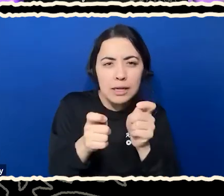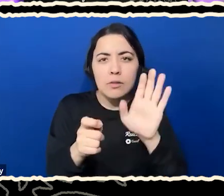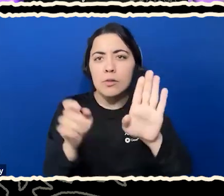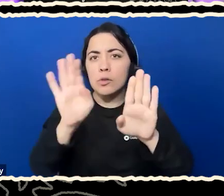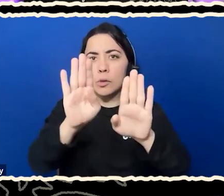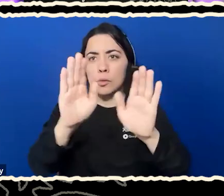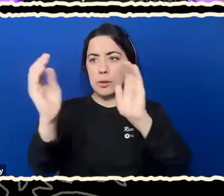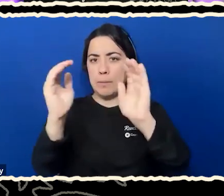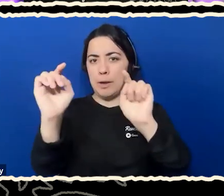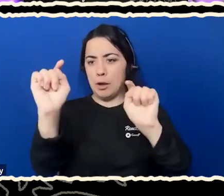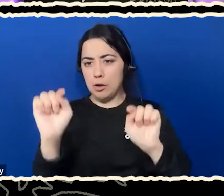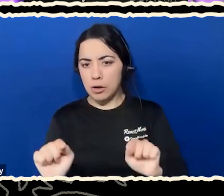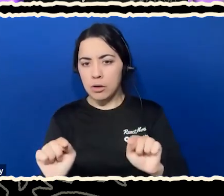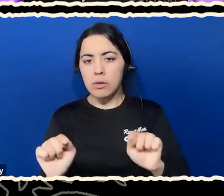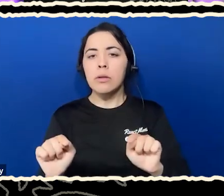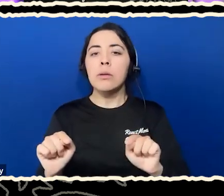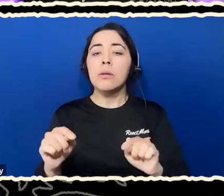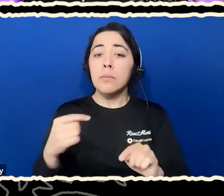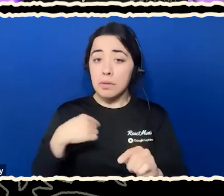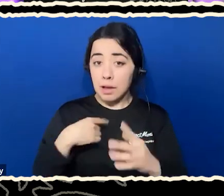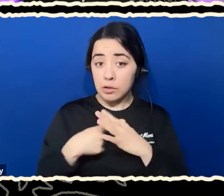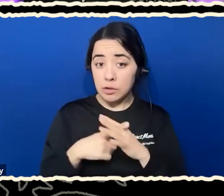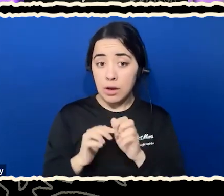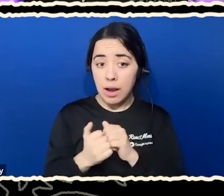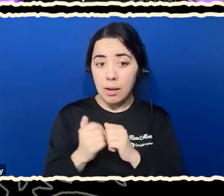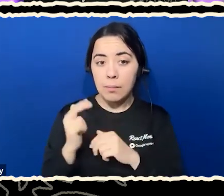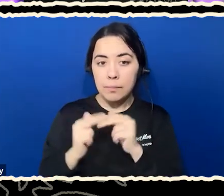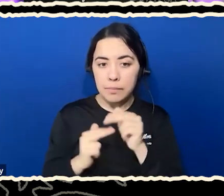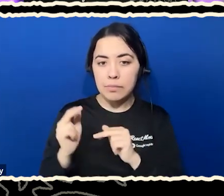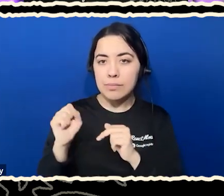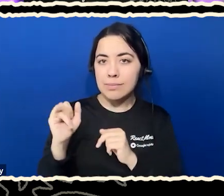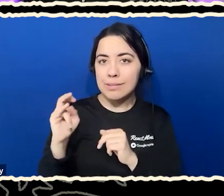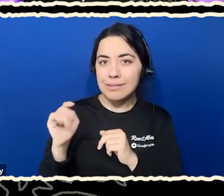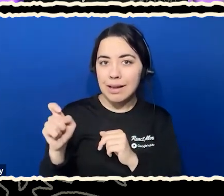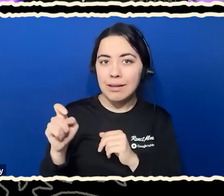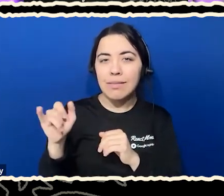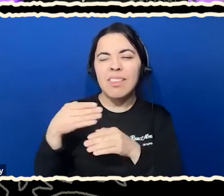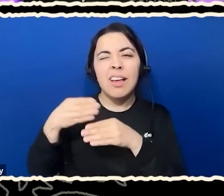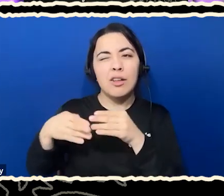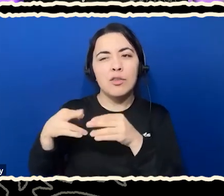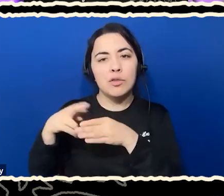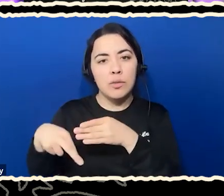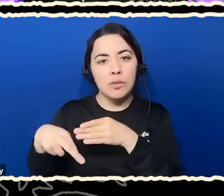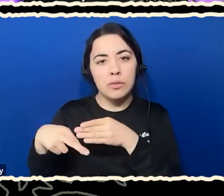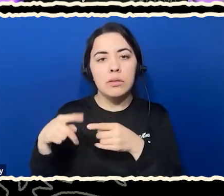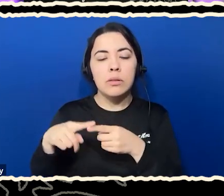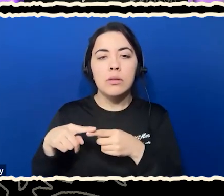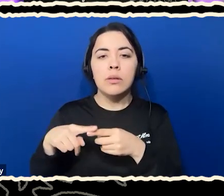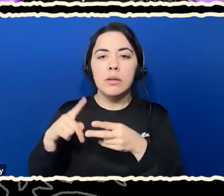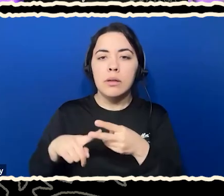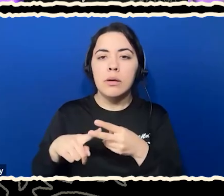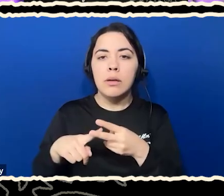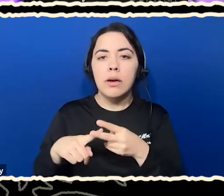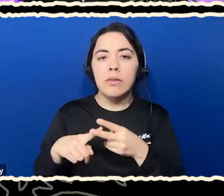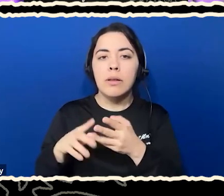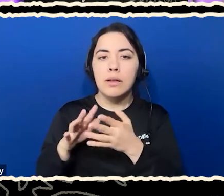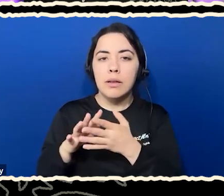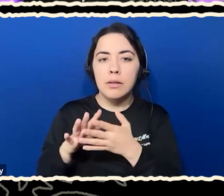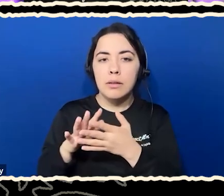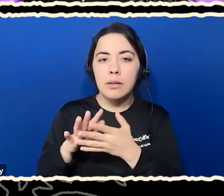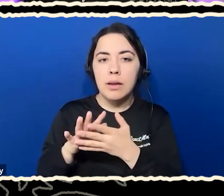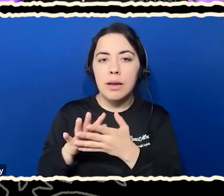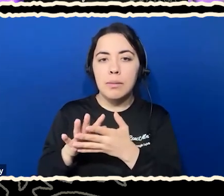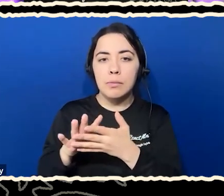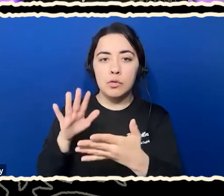train of thought throughout this process. Like, I would start by building the syntax, like the end result, and then I would abstract it and reverse it back